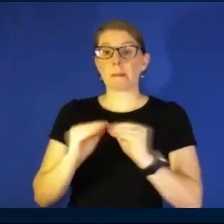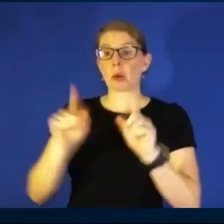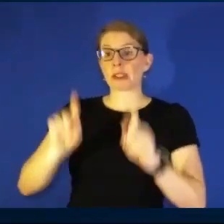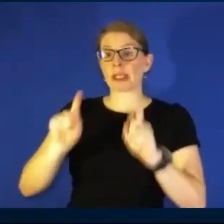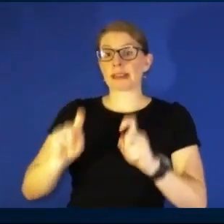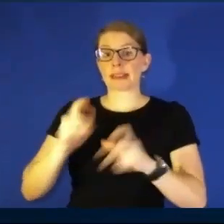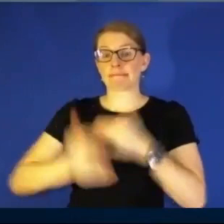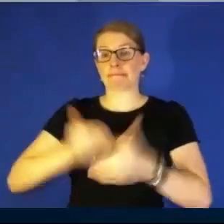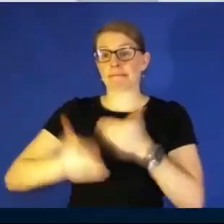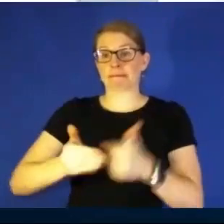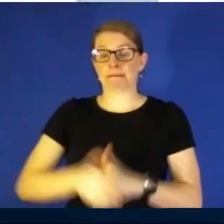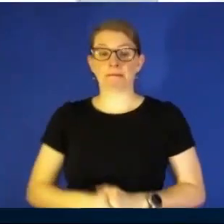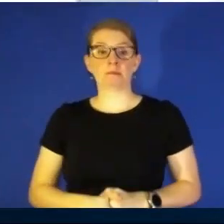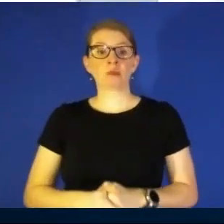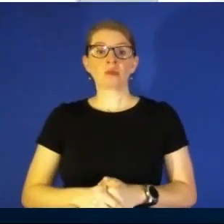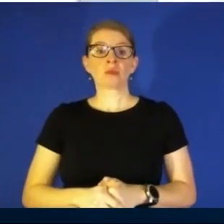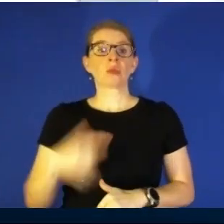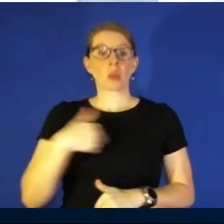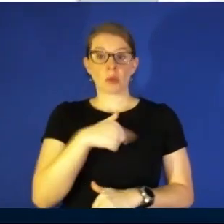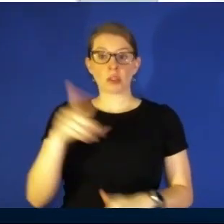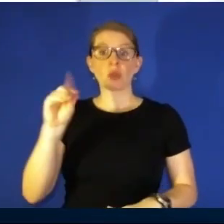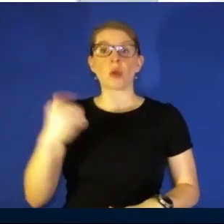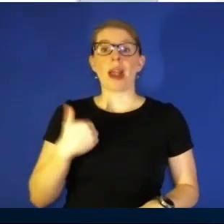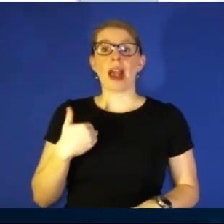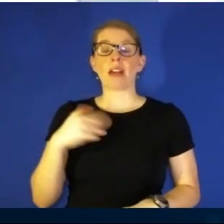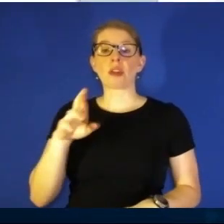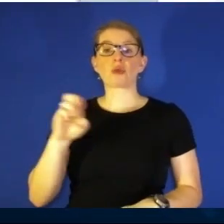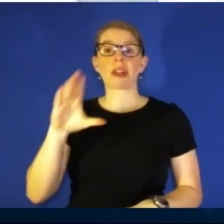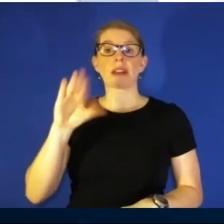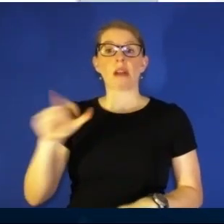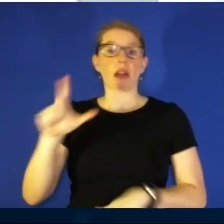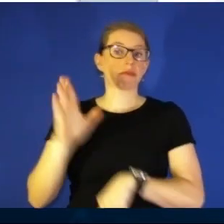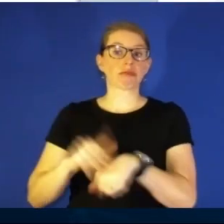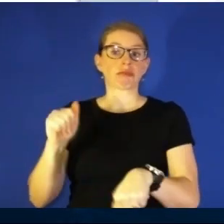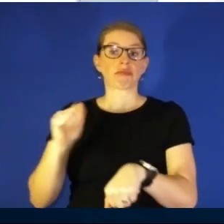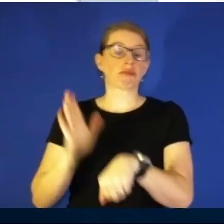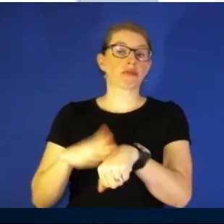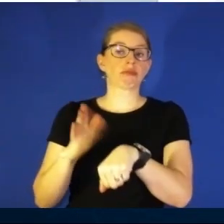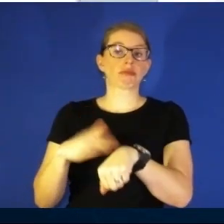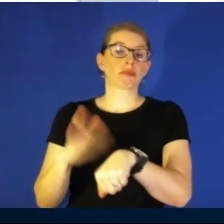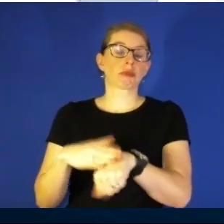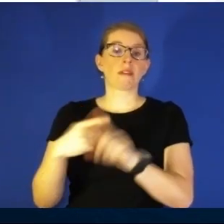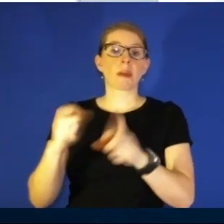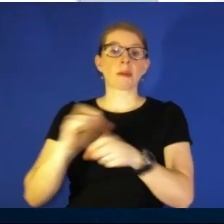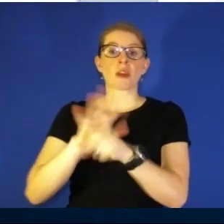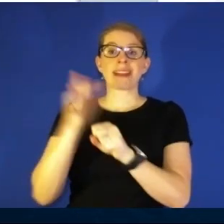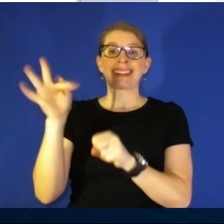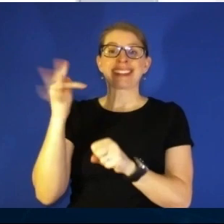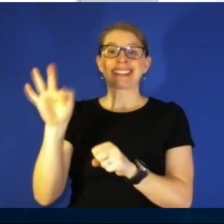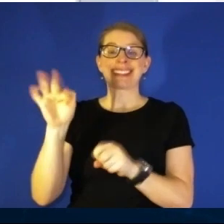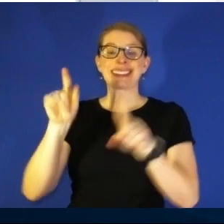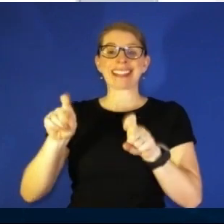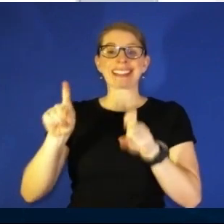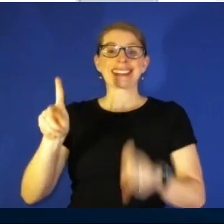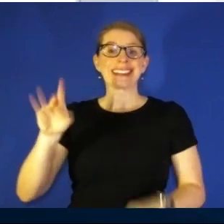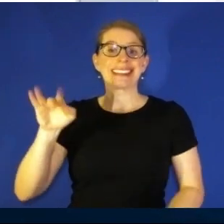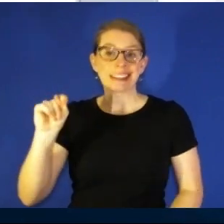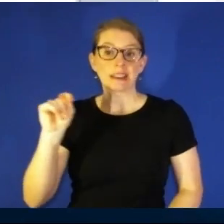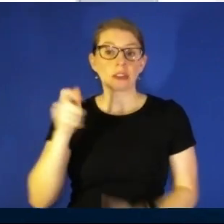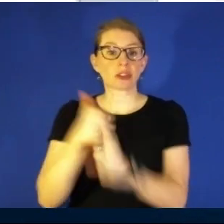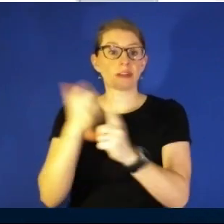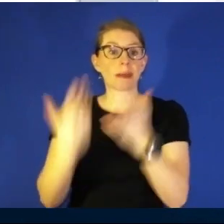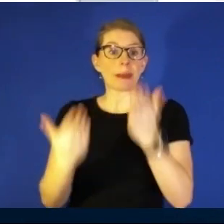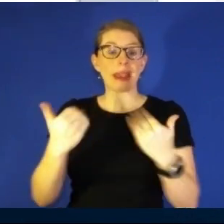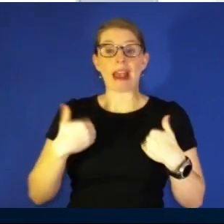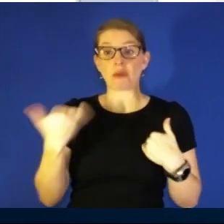underway. And we do have a recall alert for you involving some at-home COVID-19 test kits that you may have in your house right now.